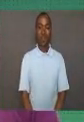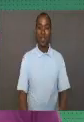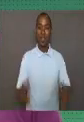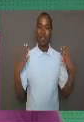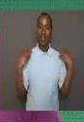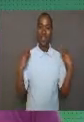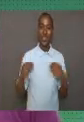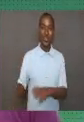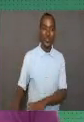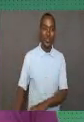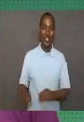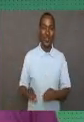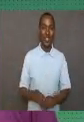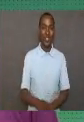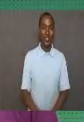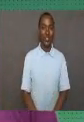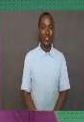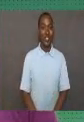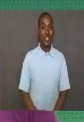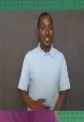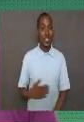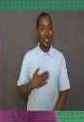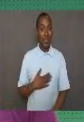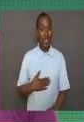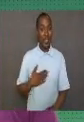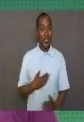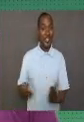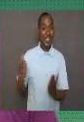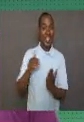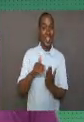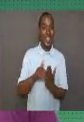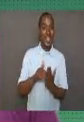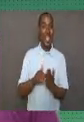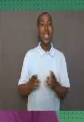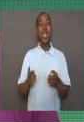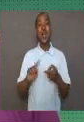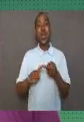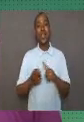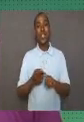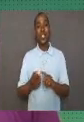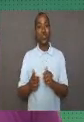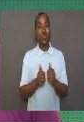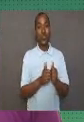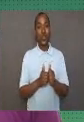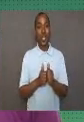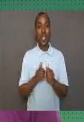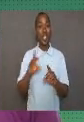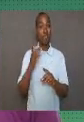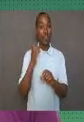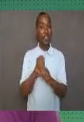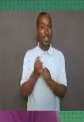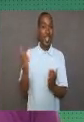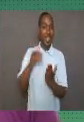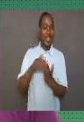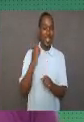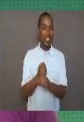Hello, students. Please trade places with your partner and do the activity